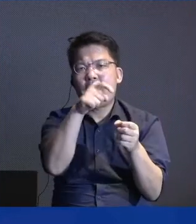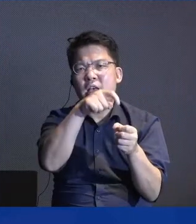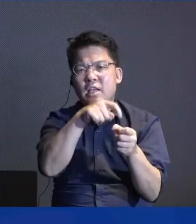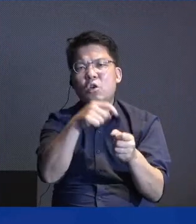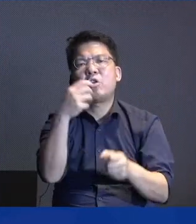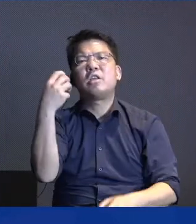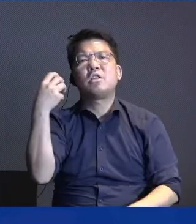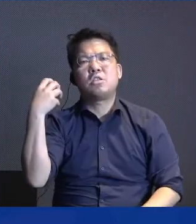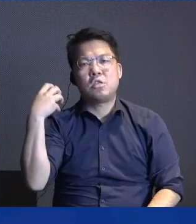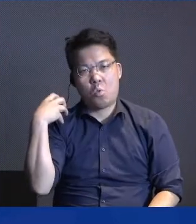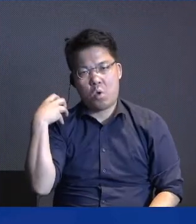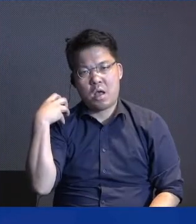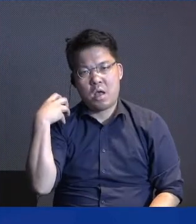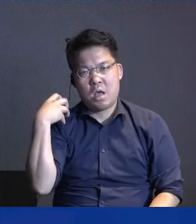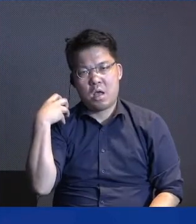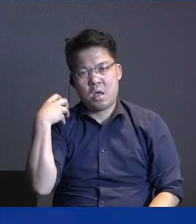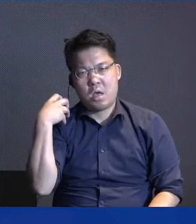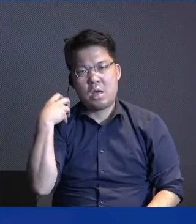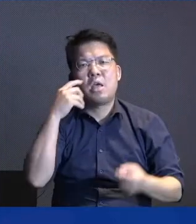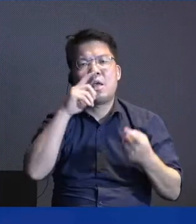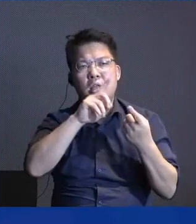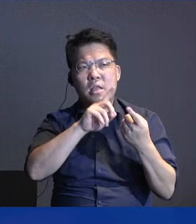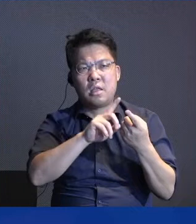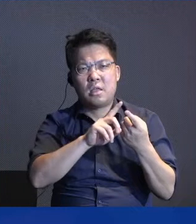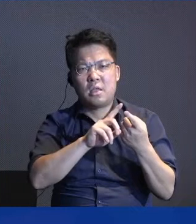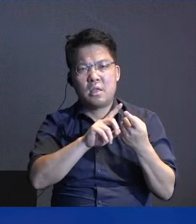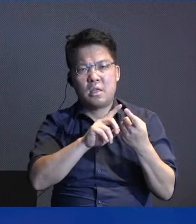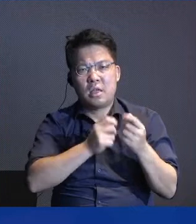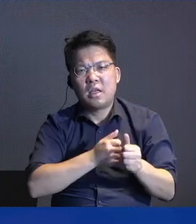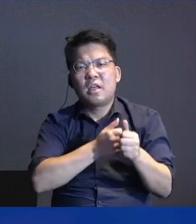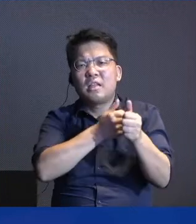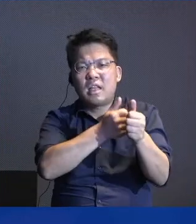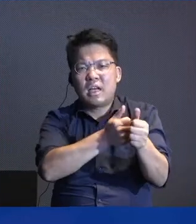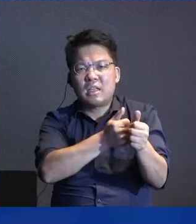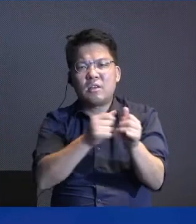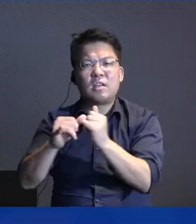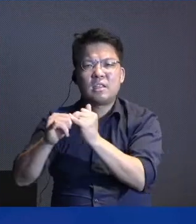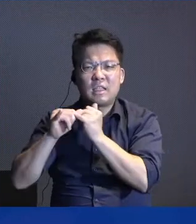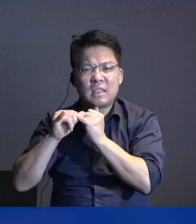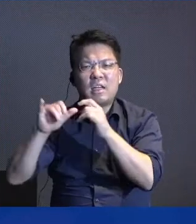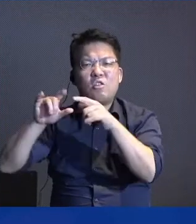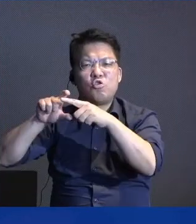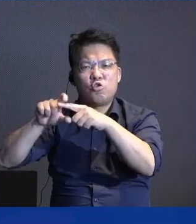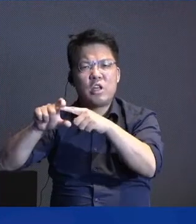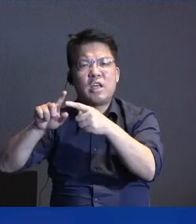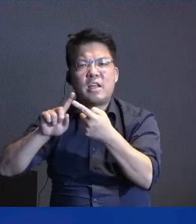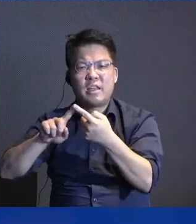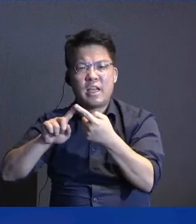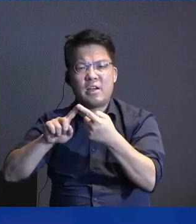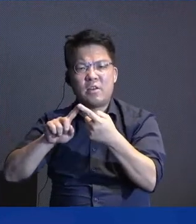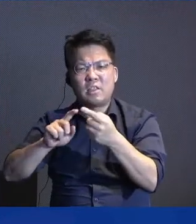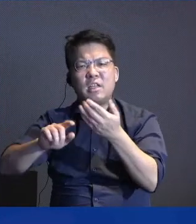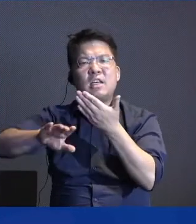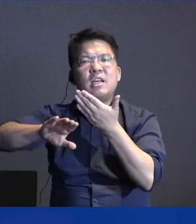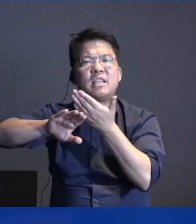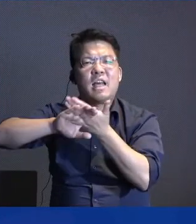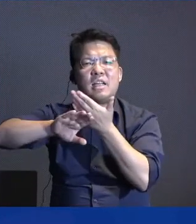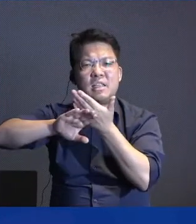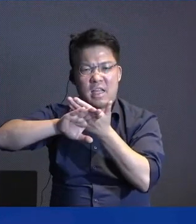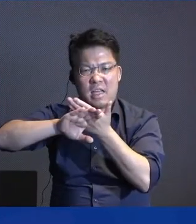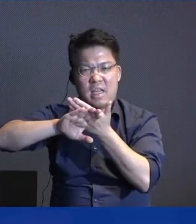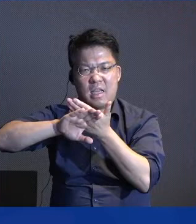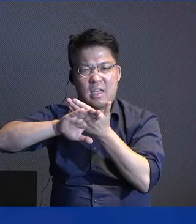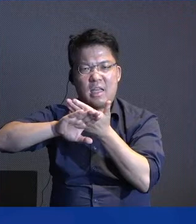of those factors independently, but also together influencing older adults' passive